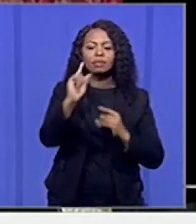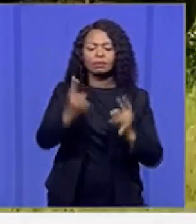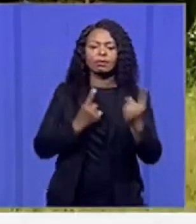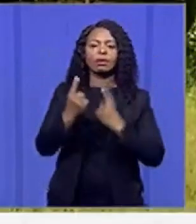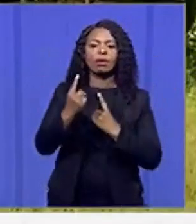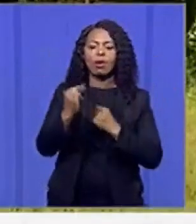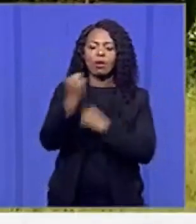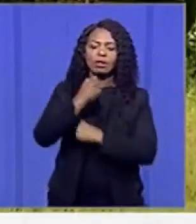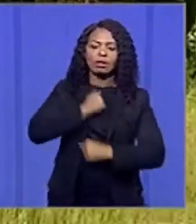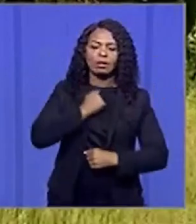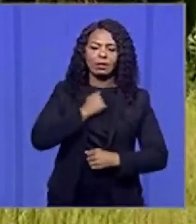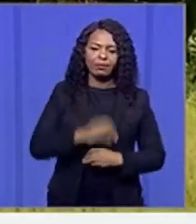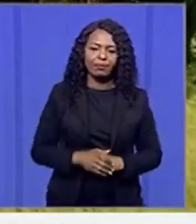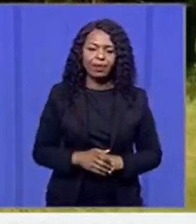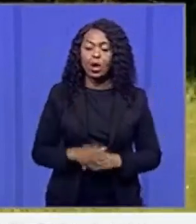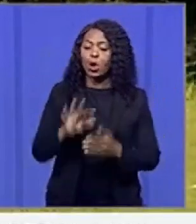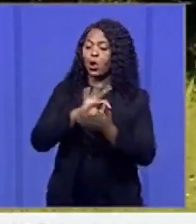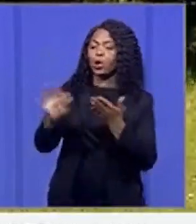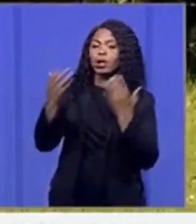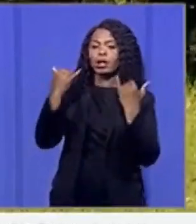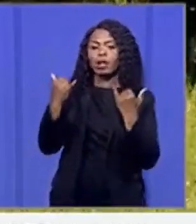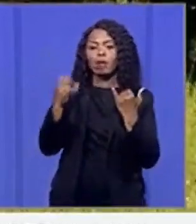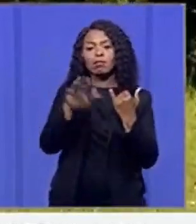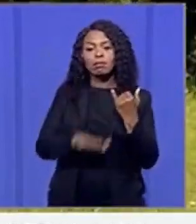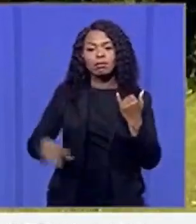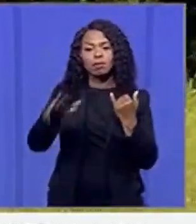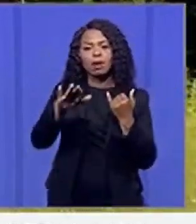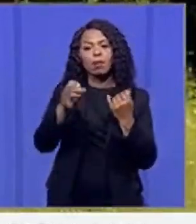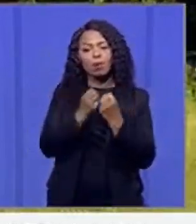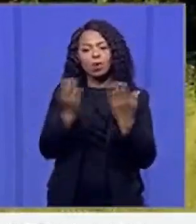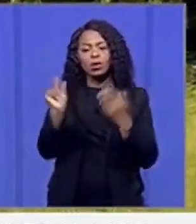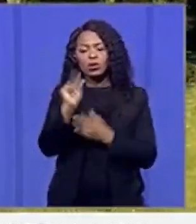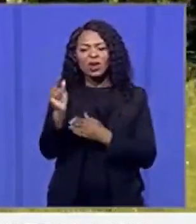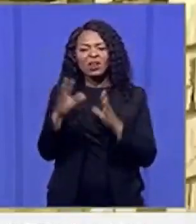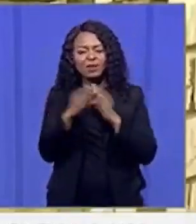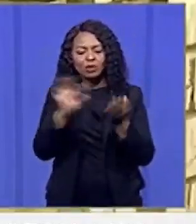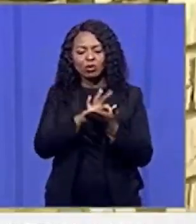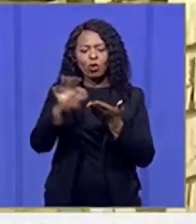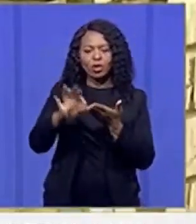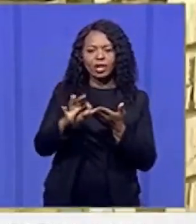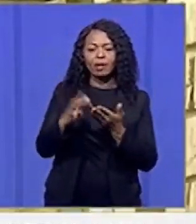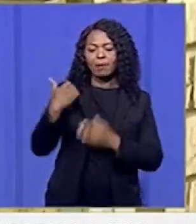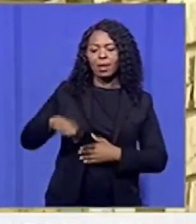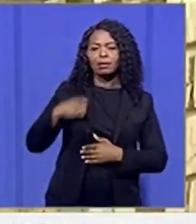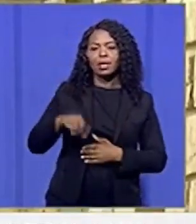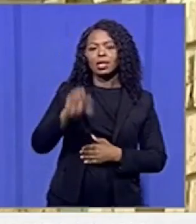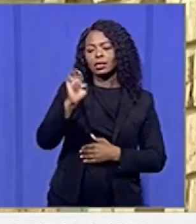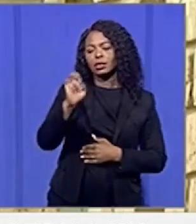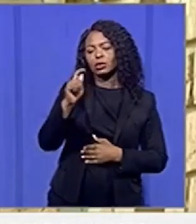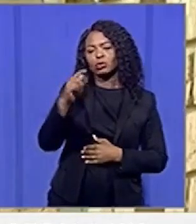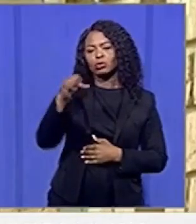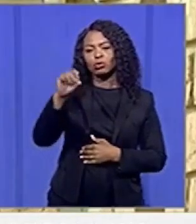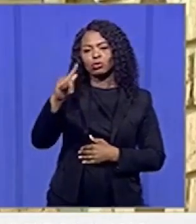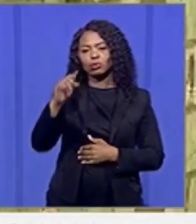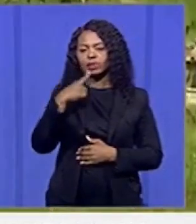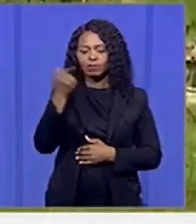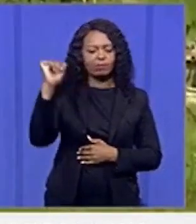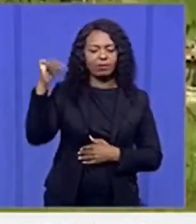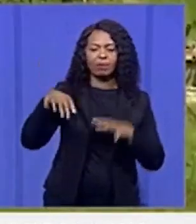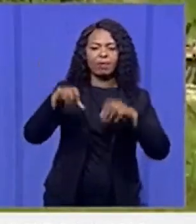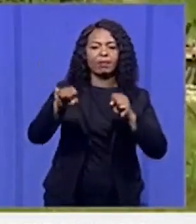office. Le ge kontraka ya konokono ya sekiti se le gausi le go fela masepala wa Sesotho o rulaganya go tšea taolo ya sona